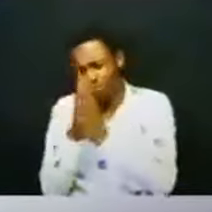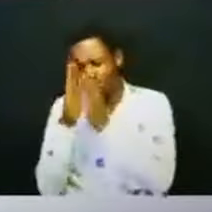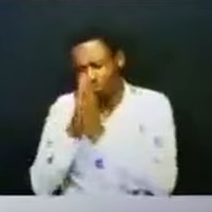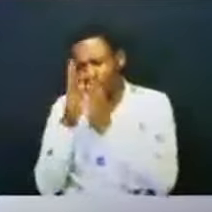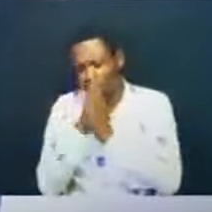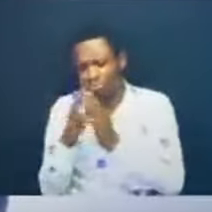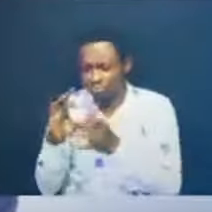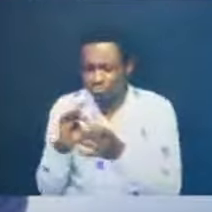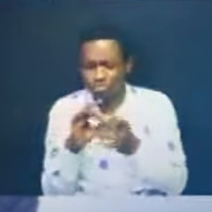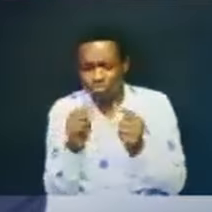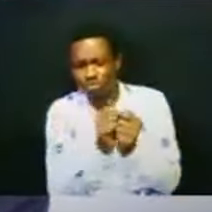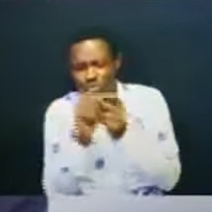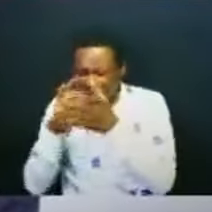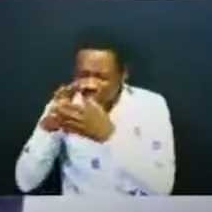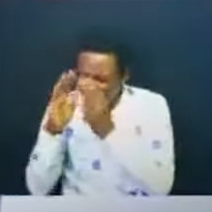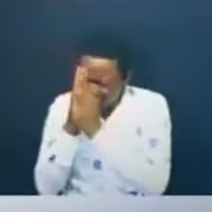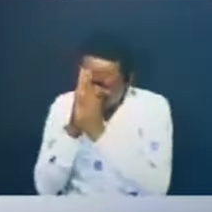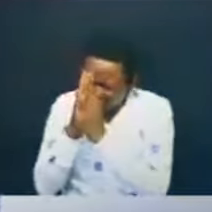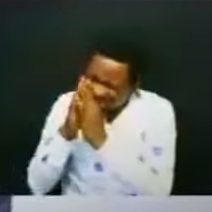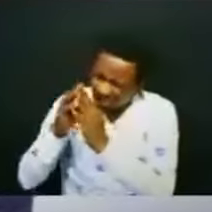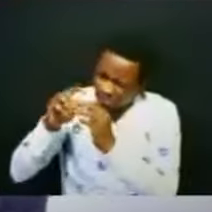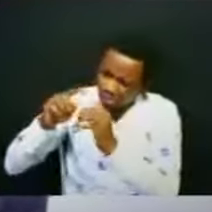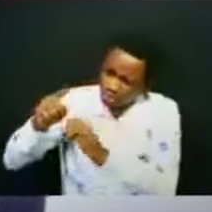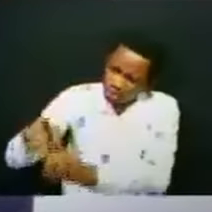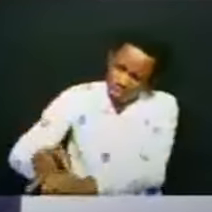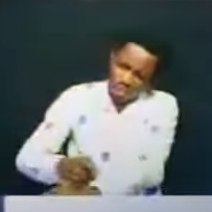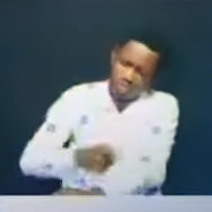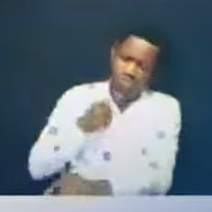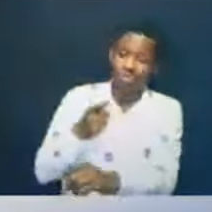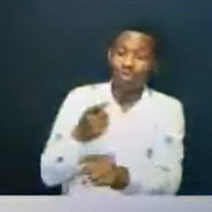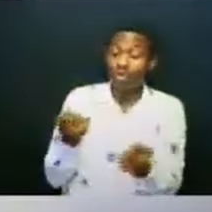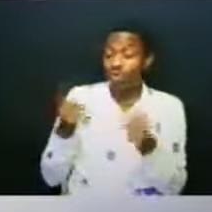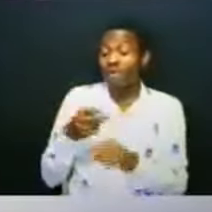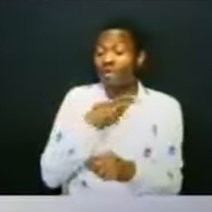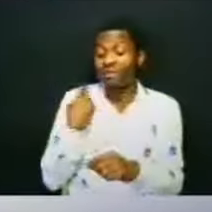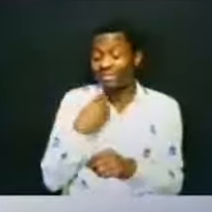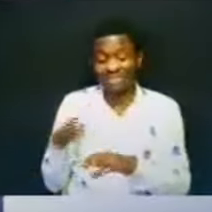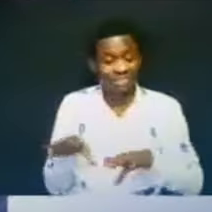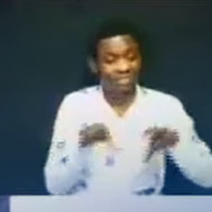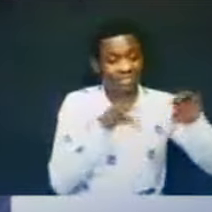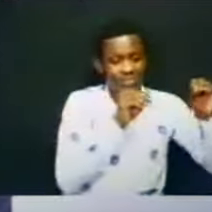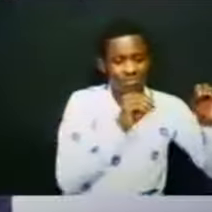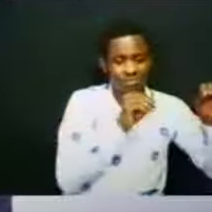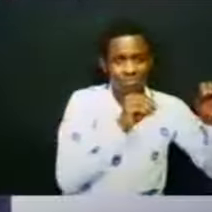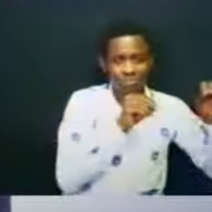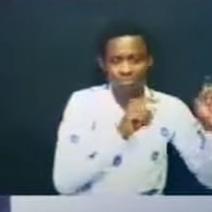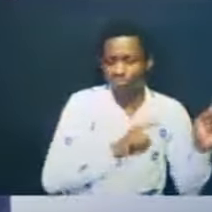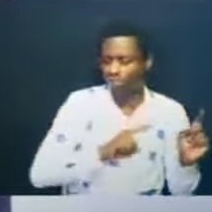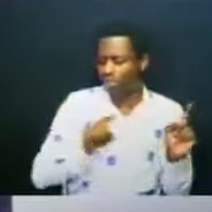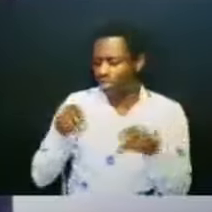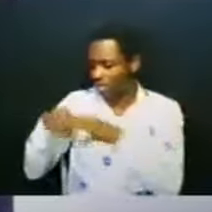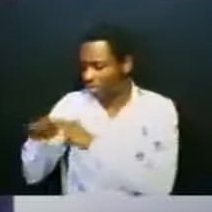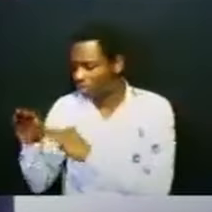long time. Then when this man of God left him and he went to his room, he felt convicted. I